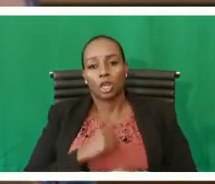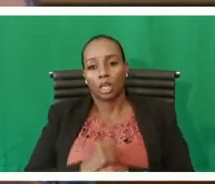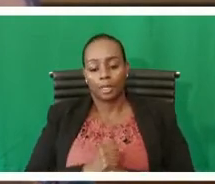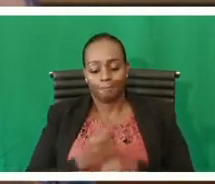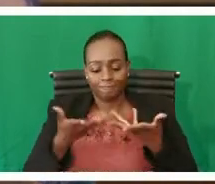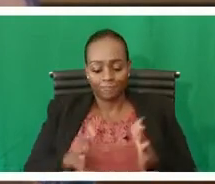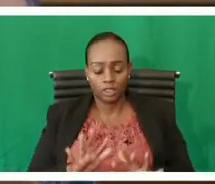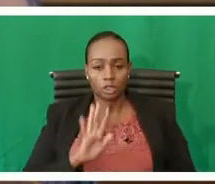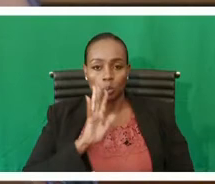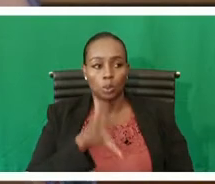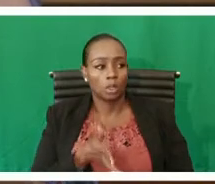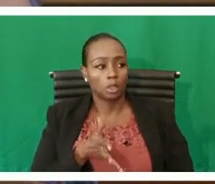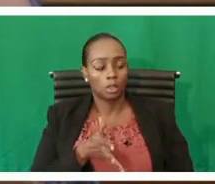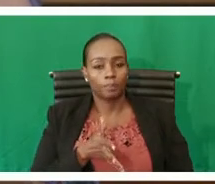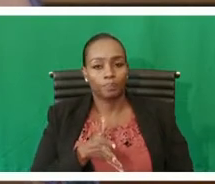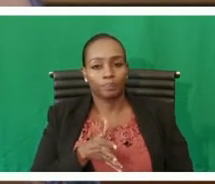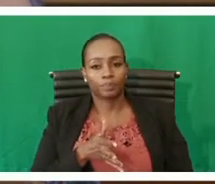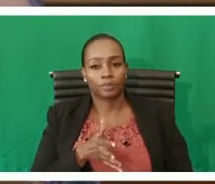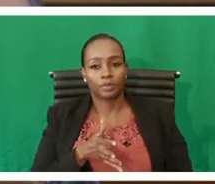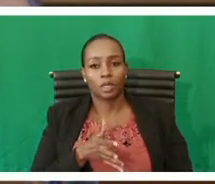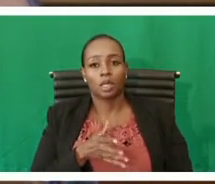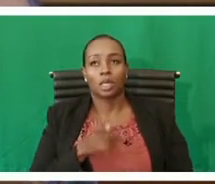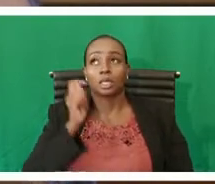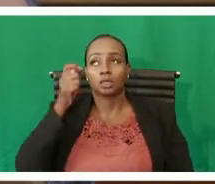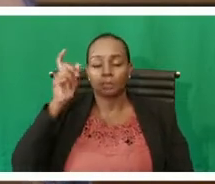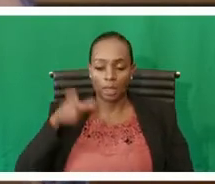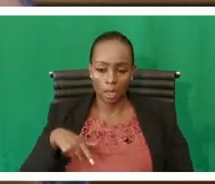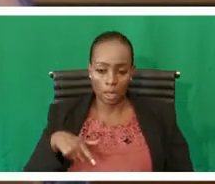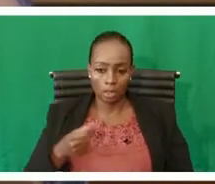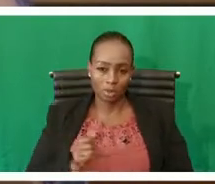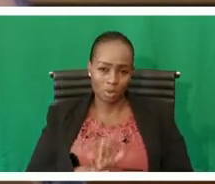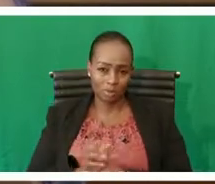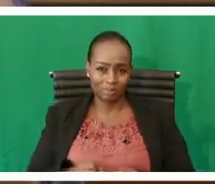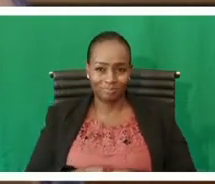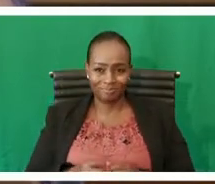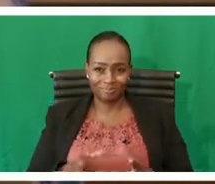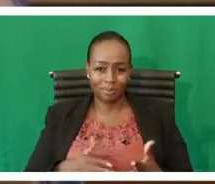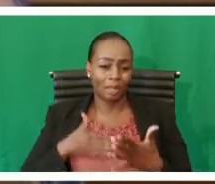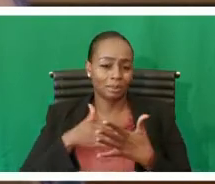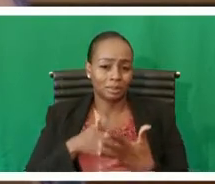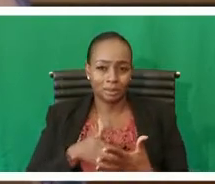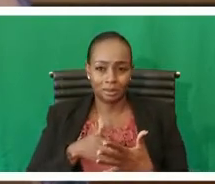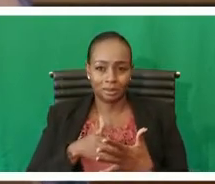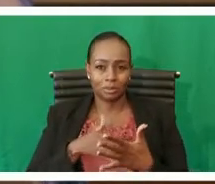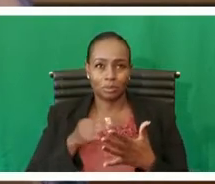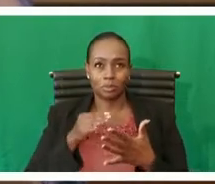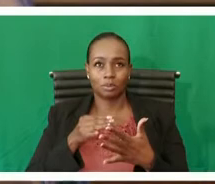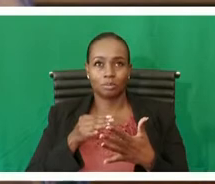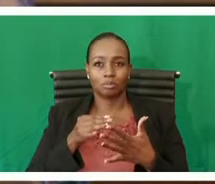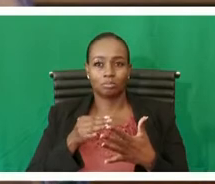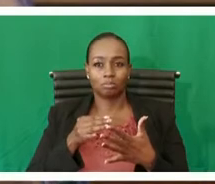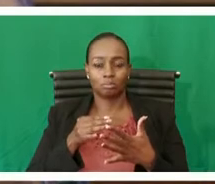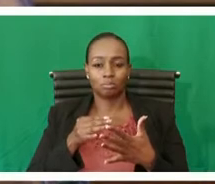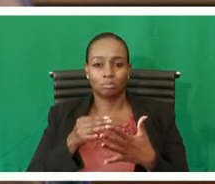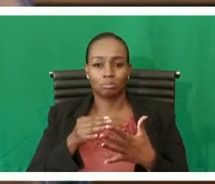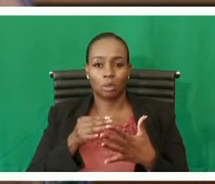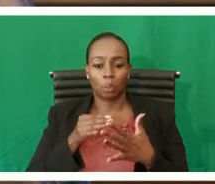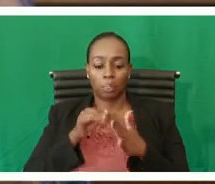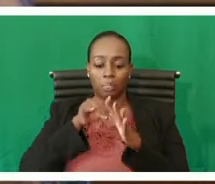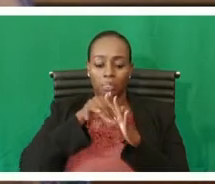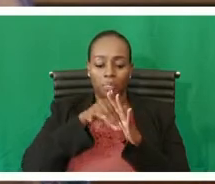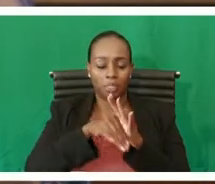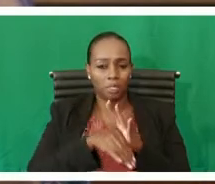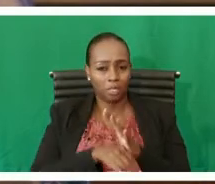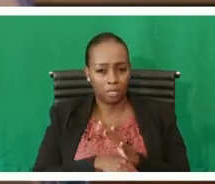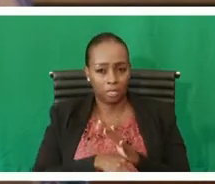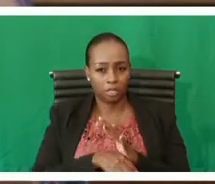Honorable Speaker, COVID-19 restrictions have contributed in the reduction of crime. Although there